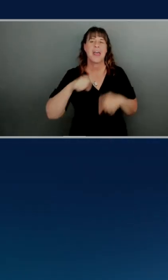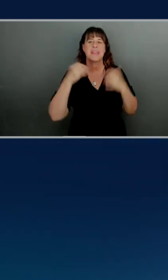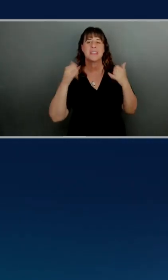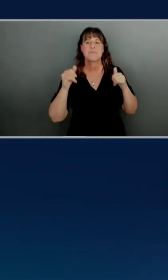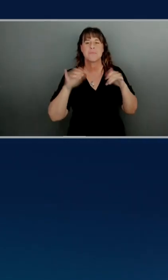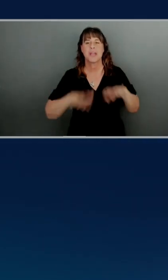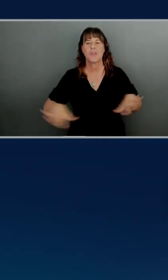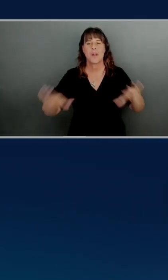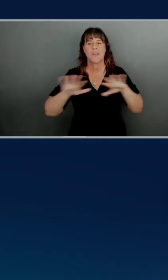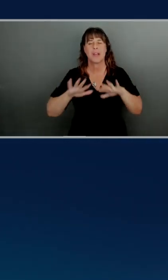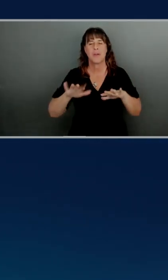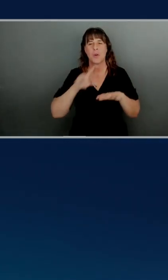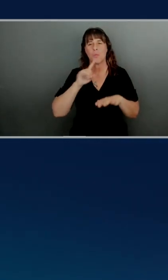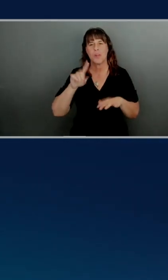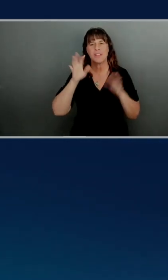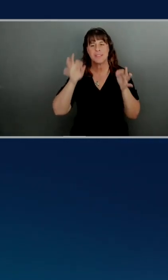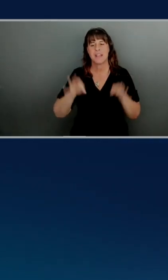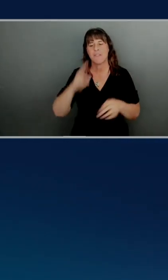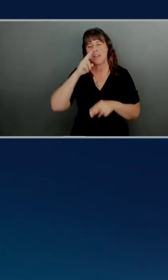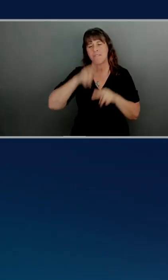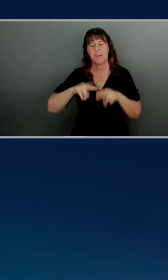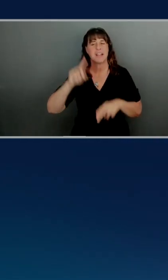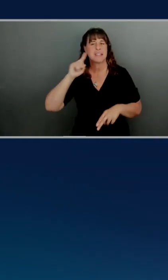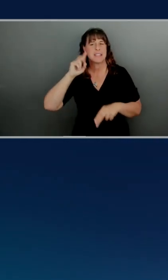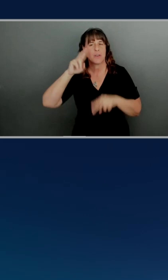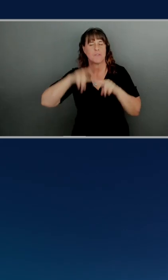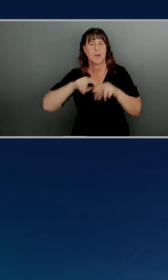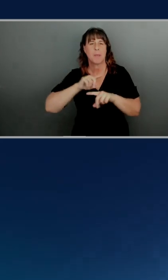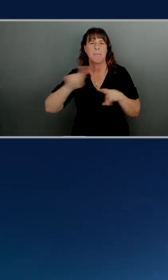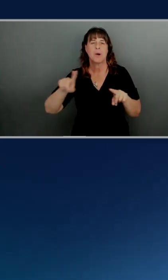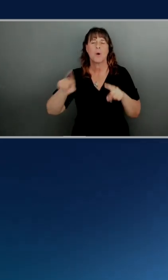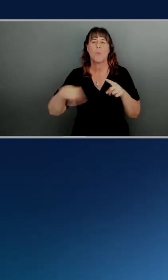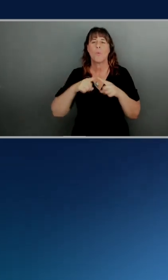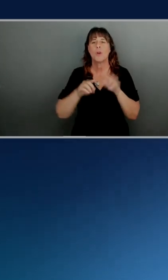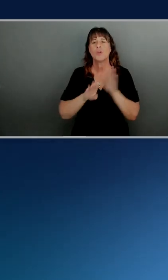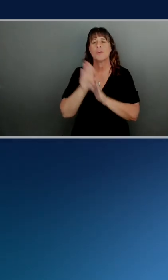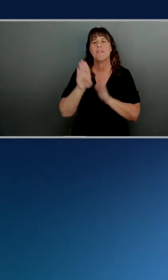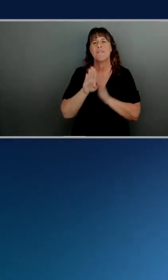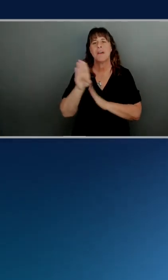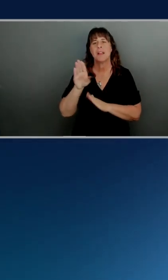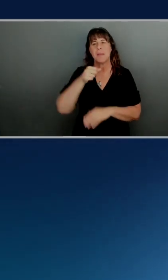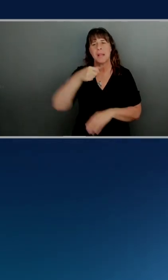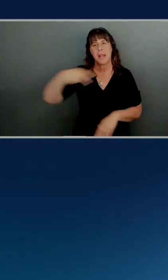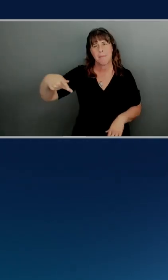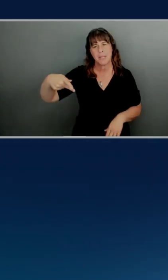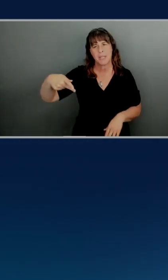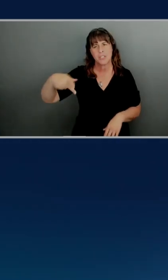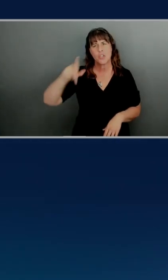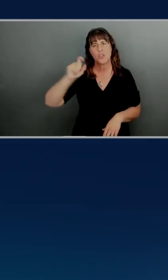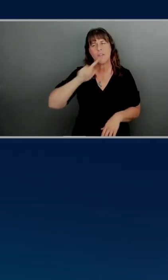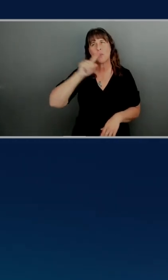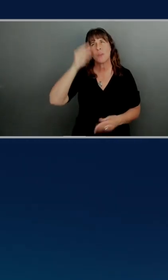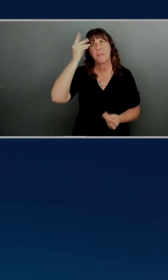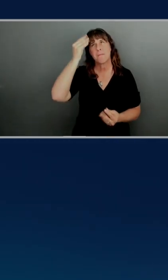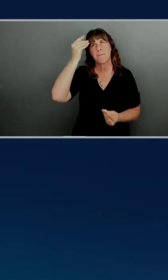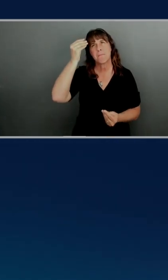which definitely is fun and sounds fun, but when you're developing applications, you have to take into